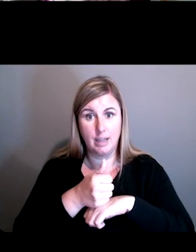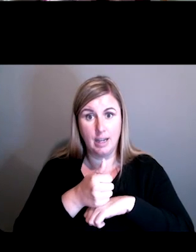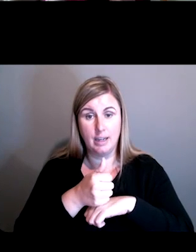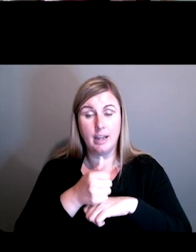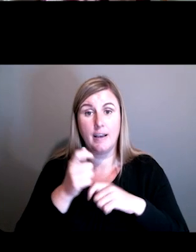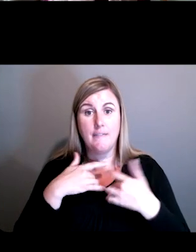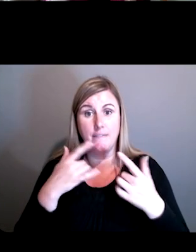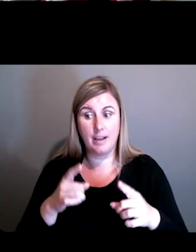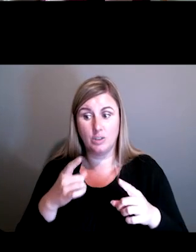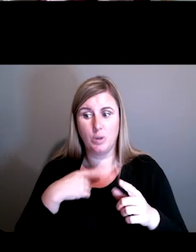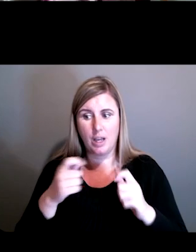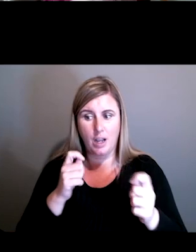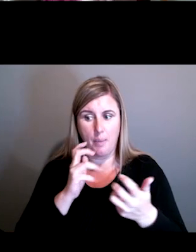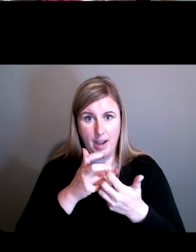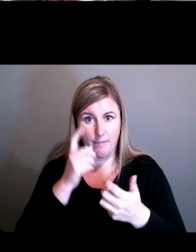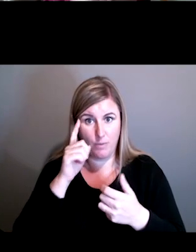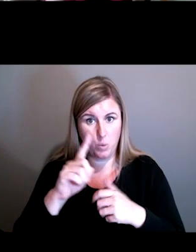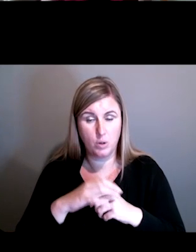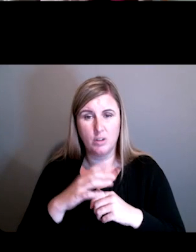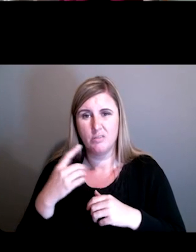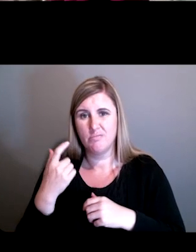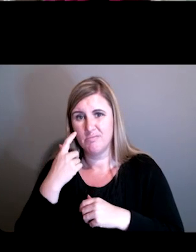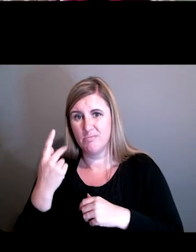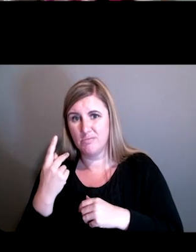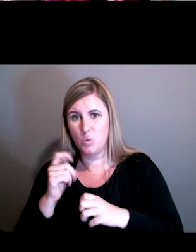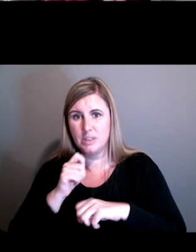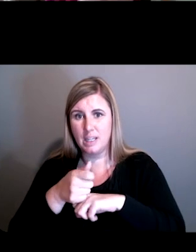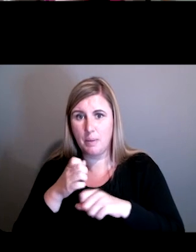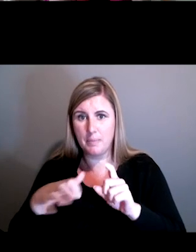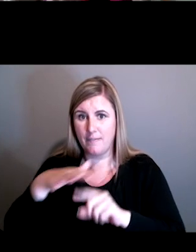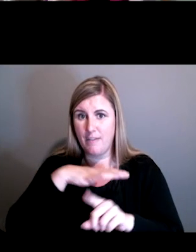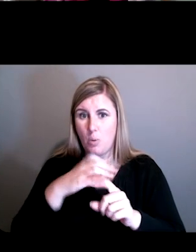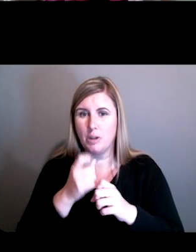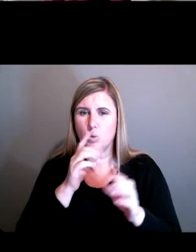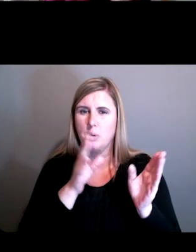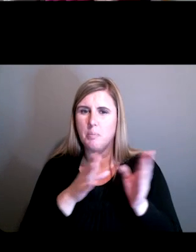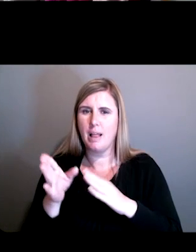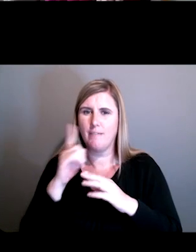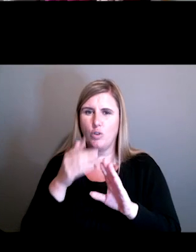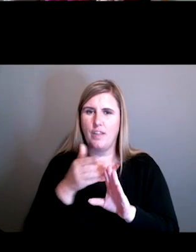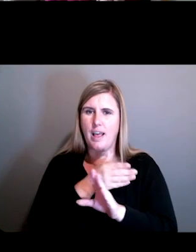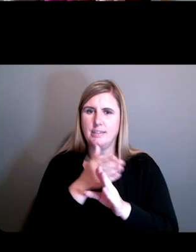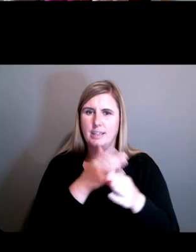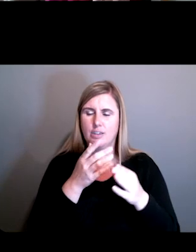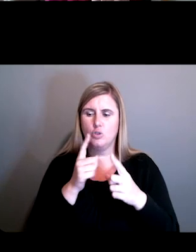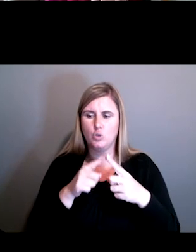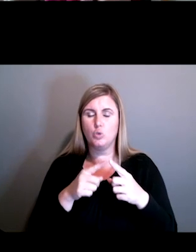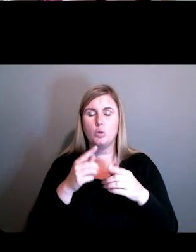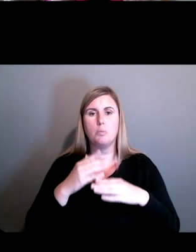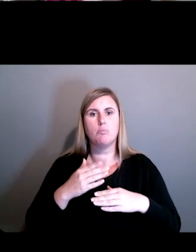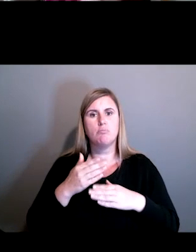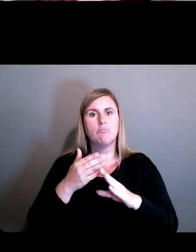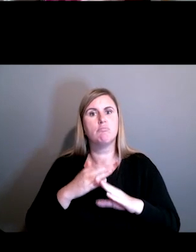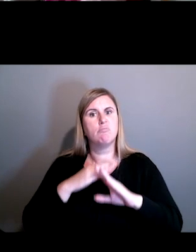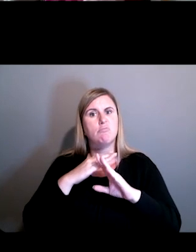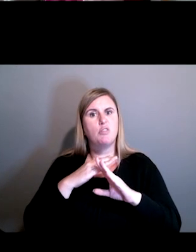about earlier and I talked about with setting up your environment. We want to plan for those antecedent conditions to prevent behavior and put those in our students' SDIs.